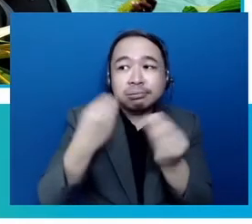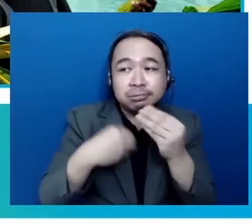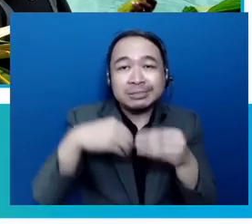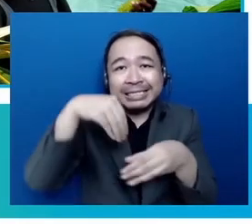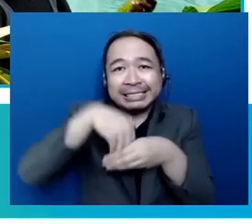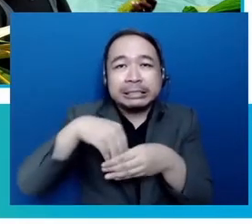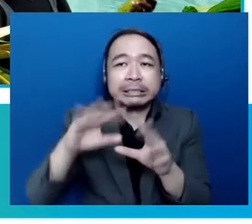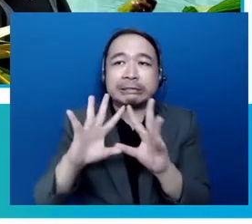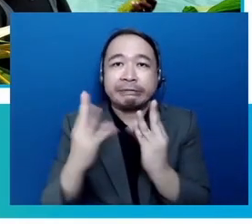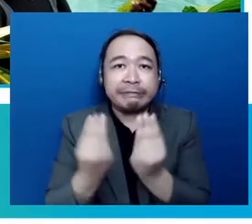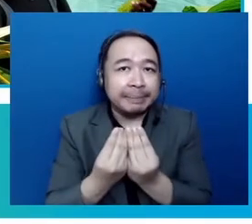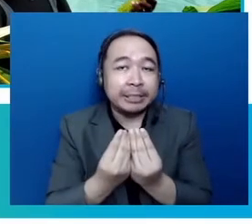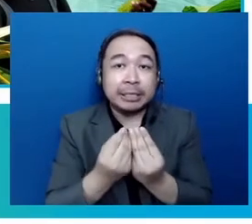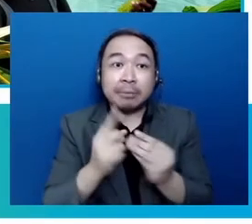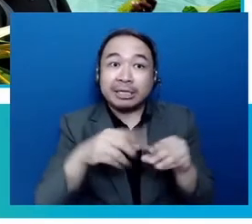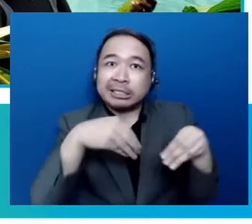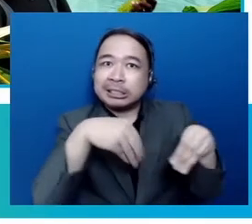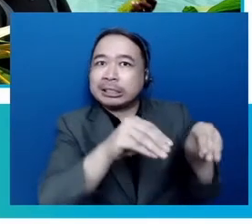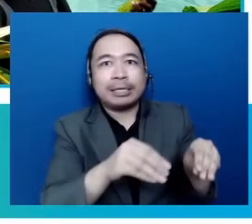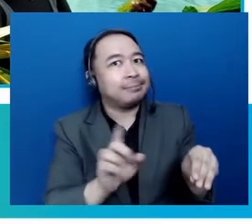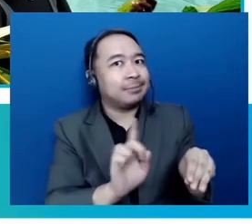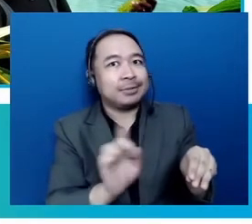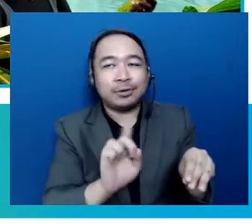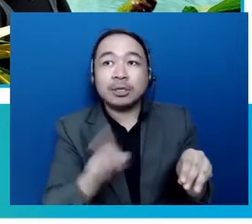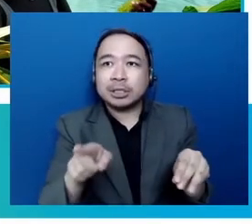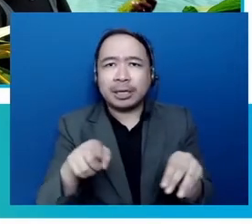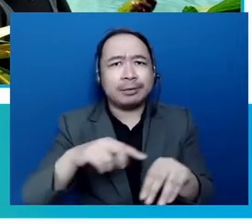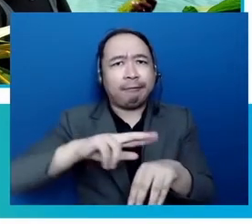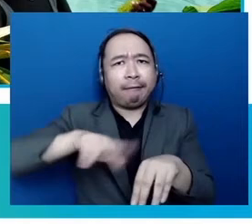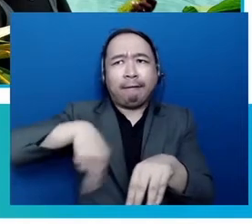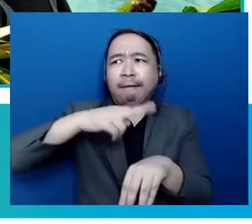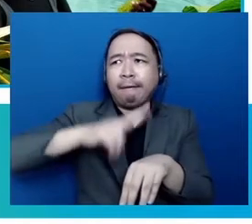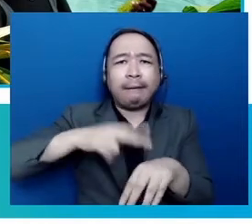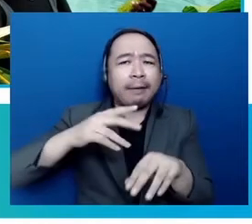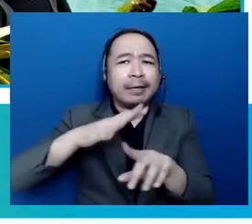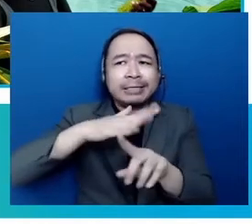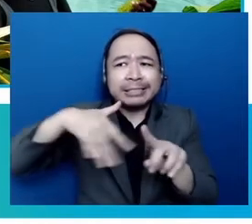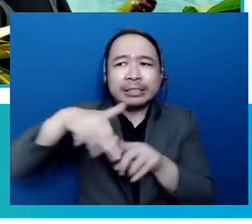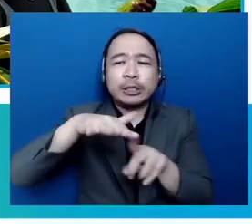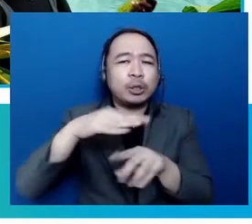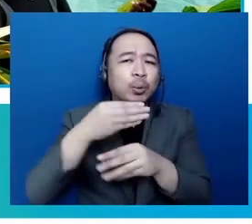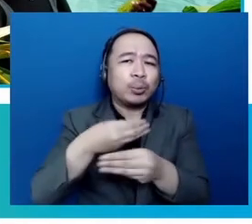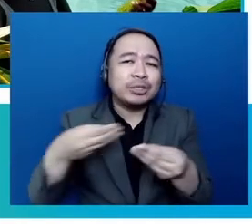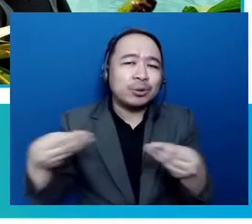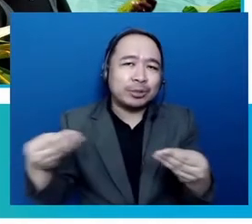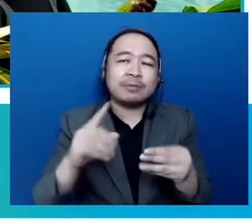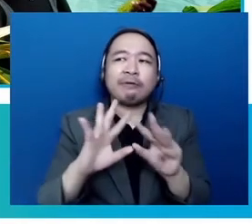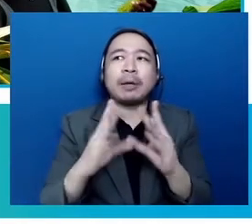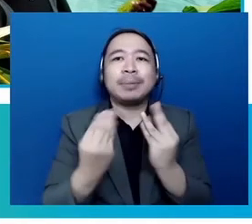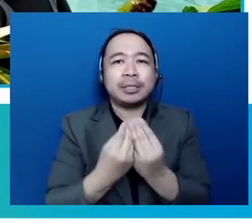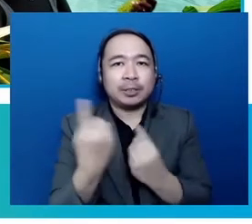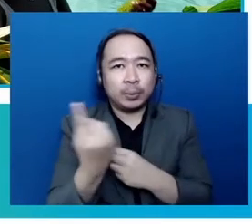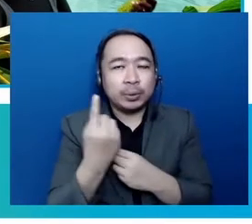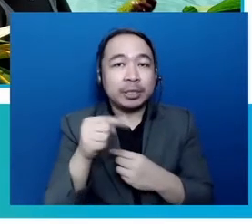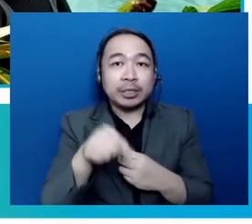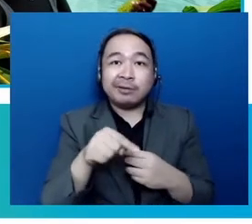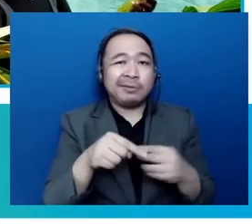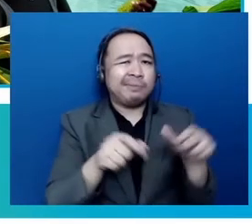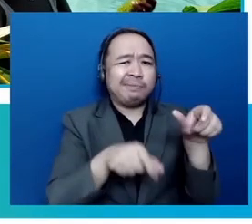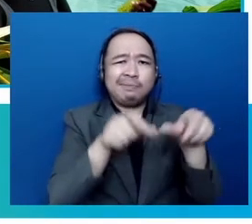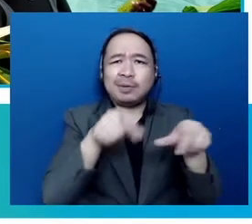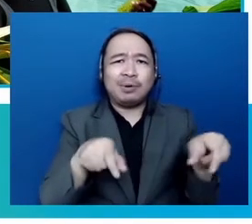so increased use of natural resources for household consumption, resulting in people